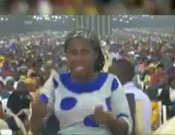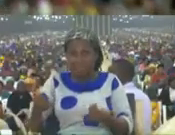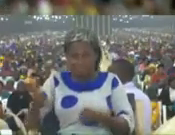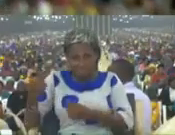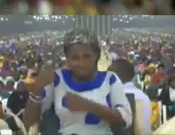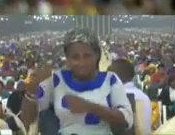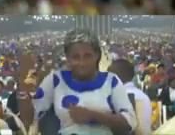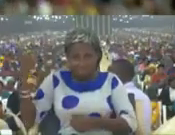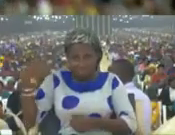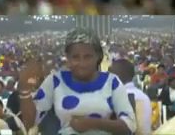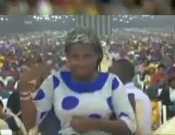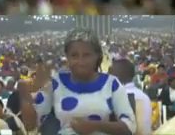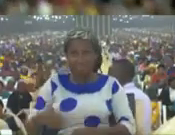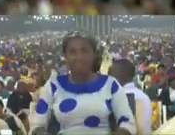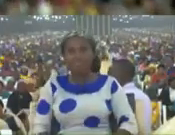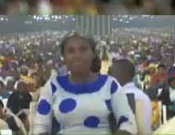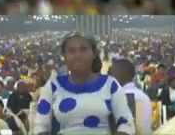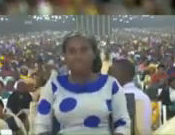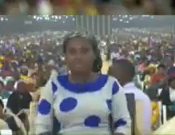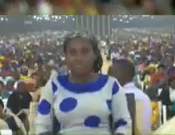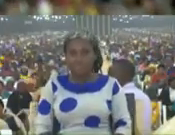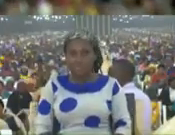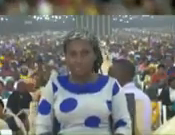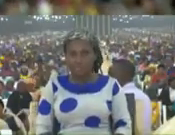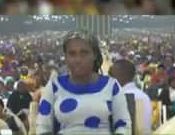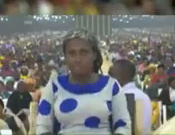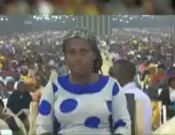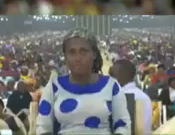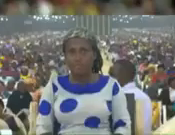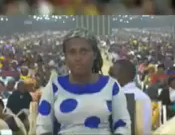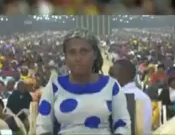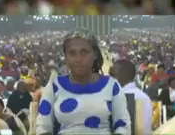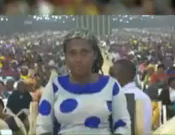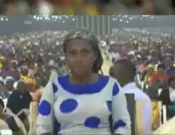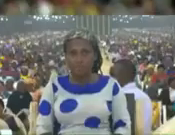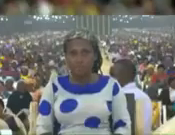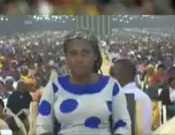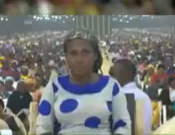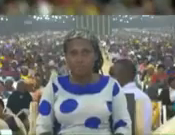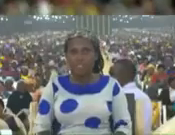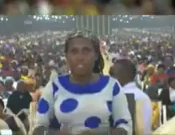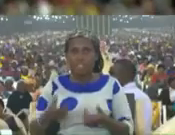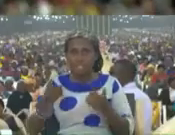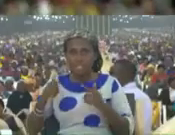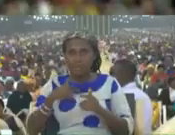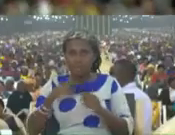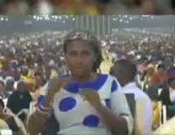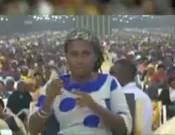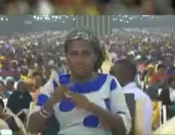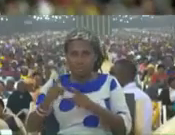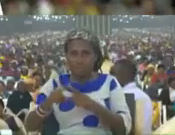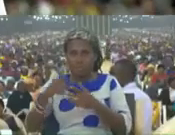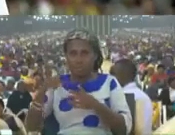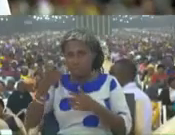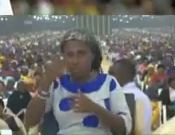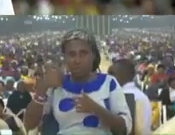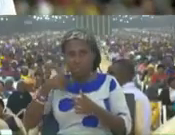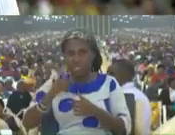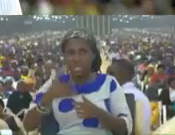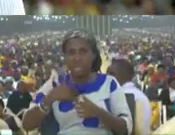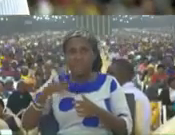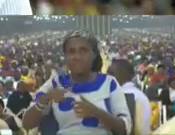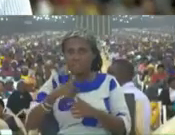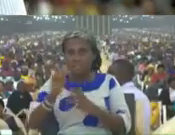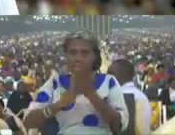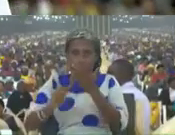Let me bring this little bit to conclusion because we still have another program